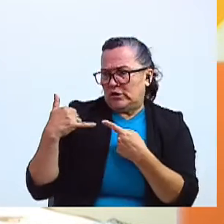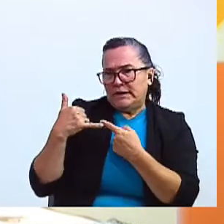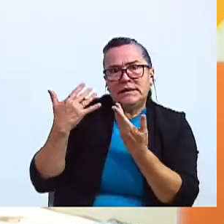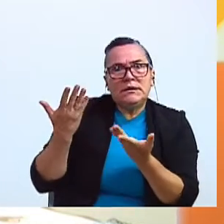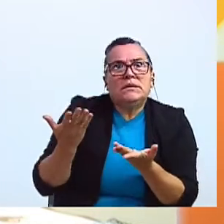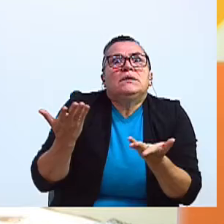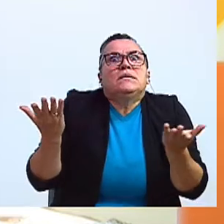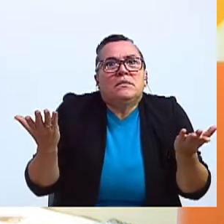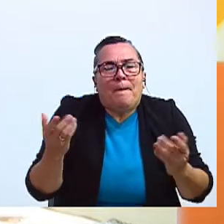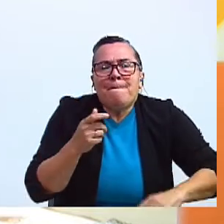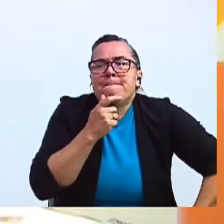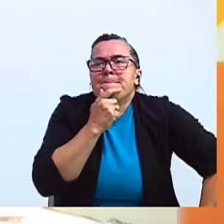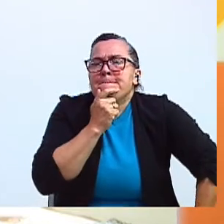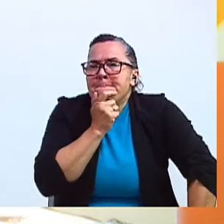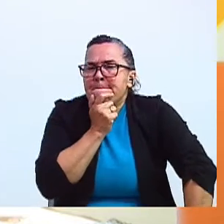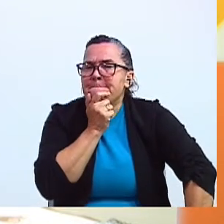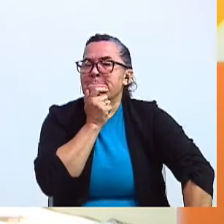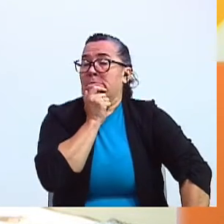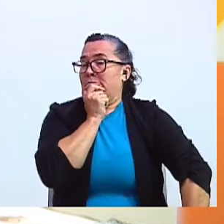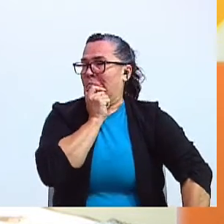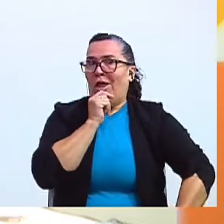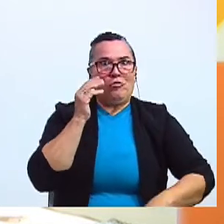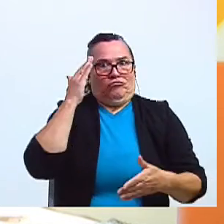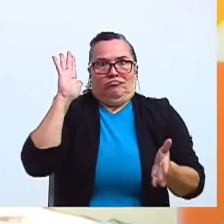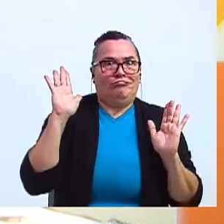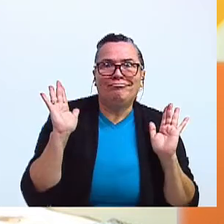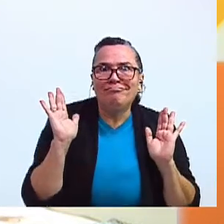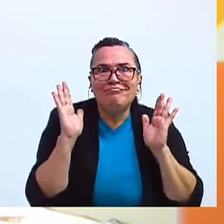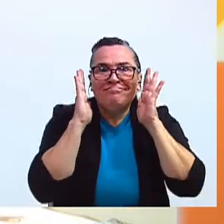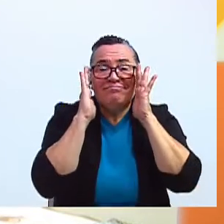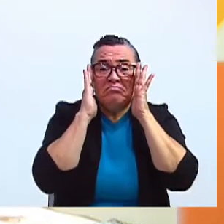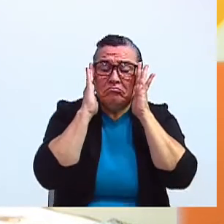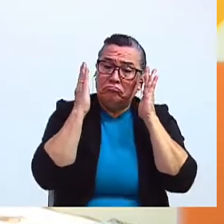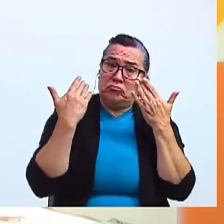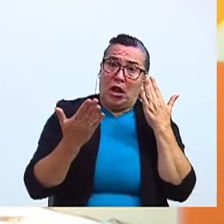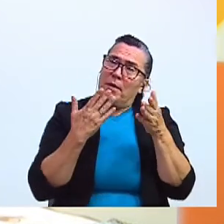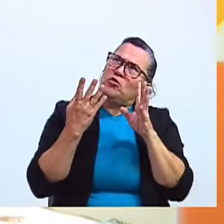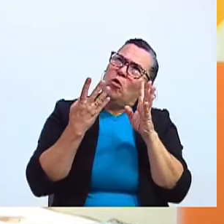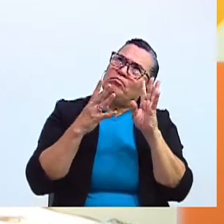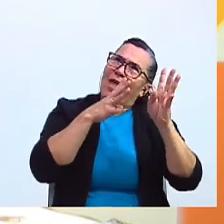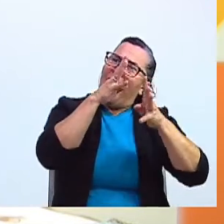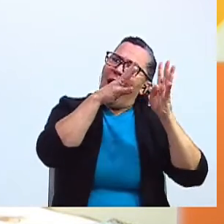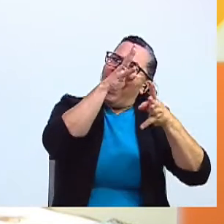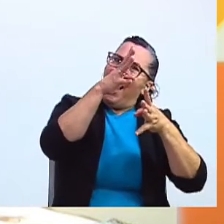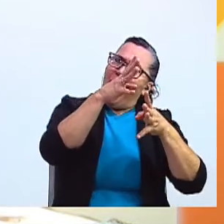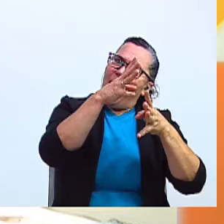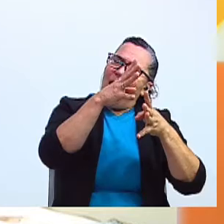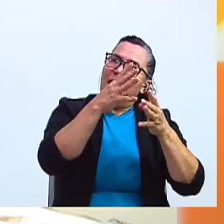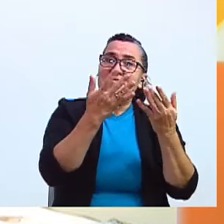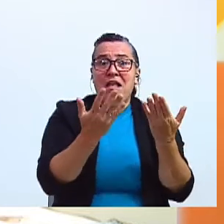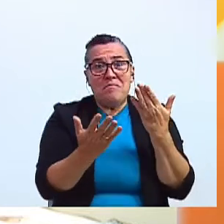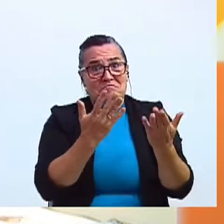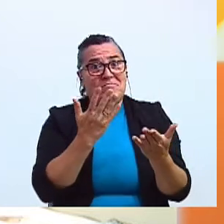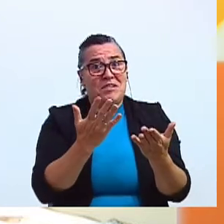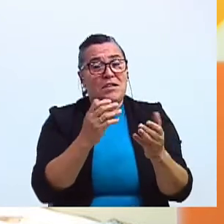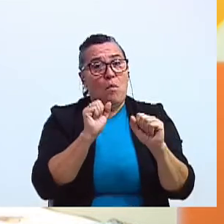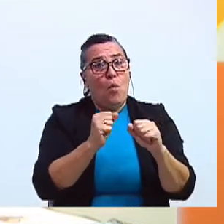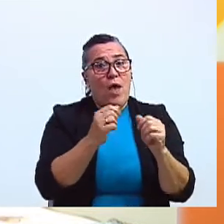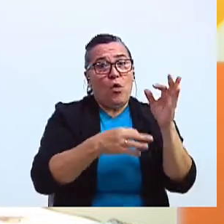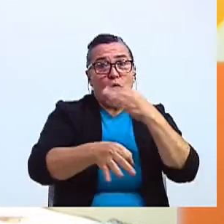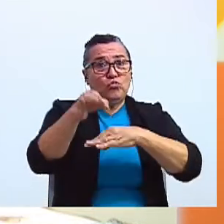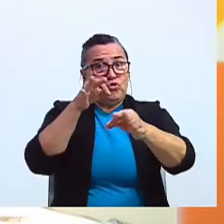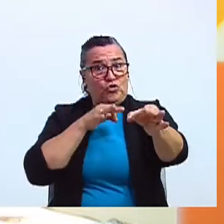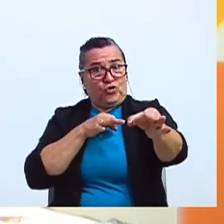phone? Okay, I don't know. Maybe I would create an invention that could replace